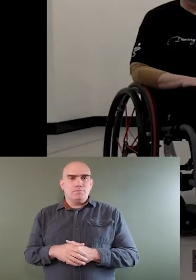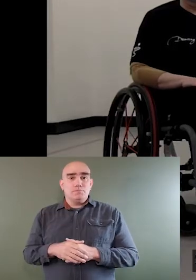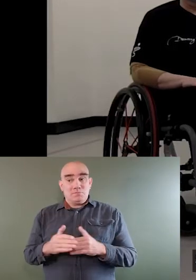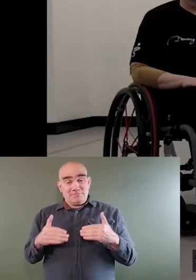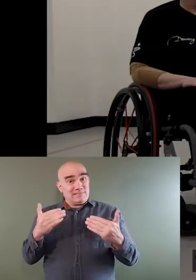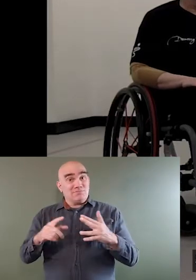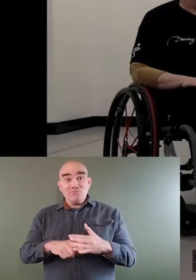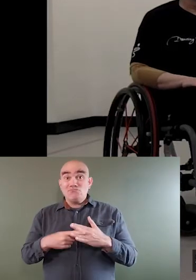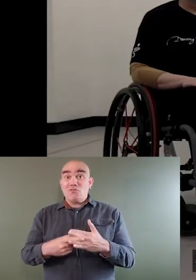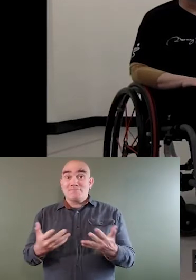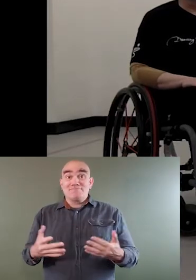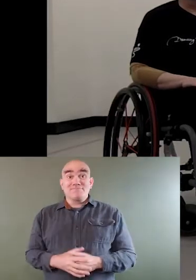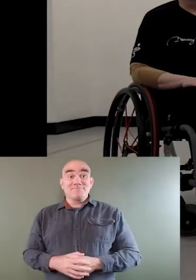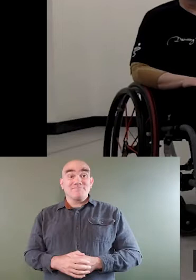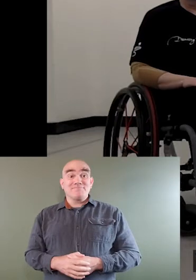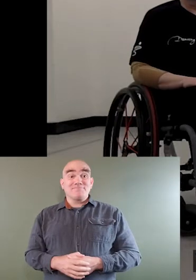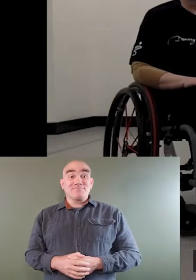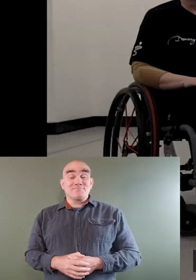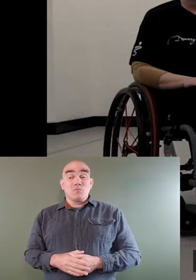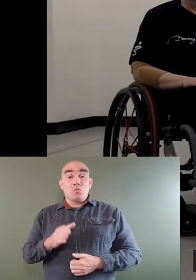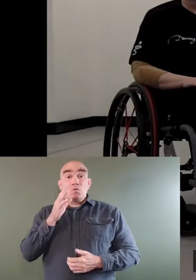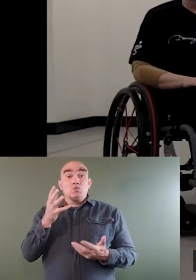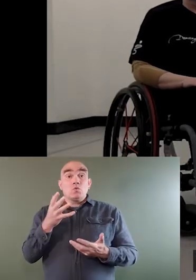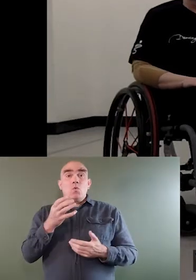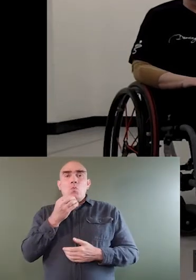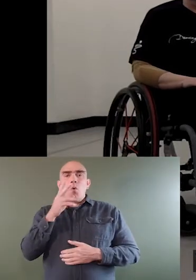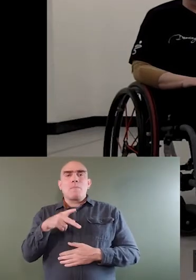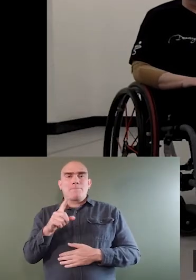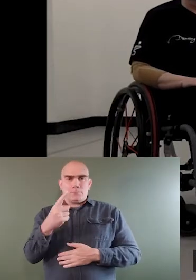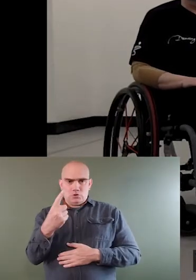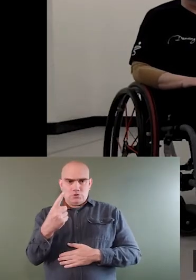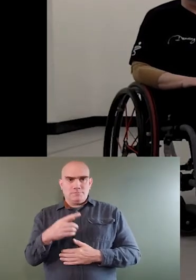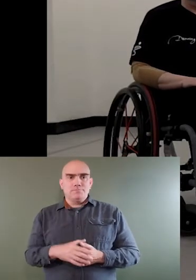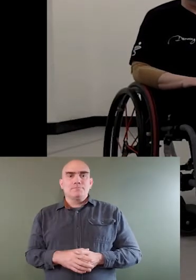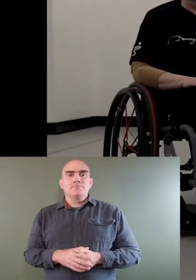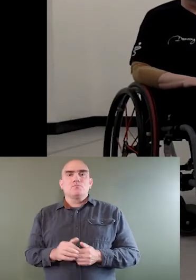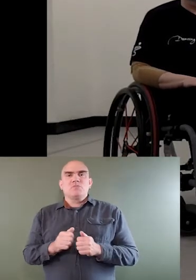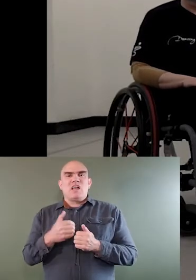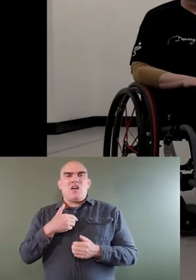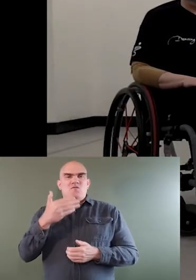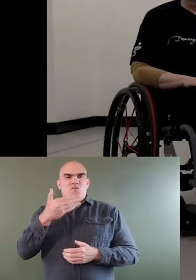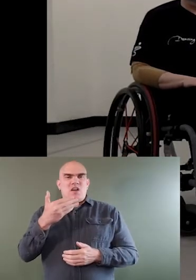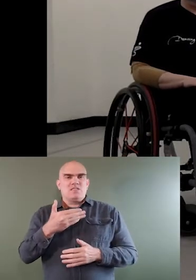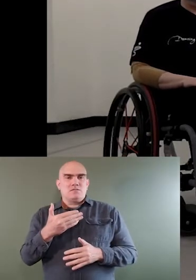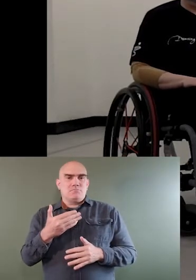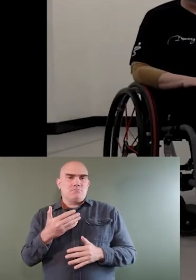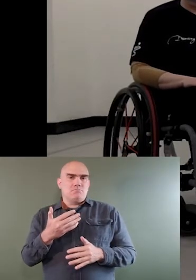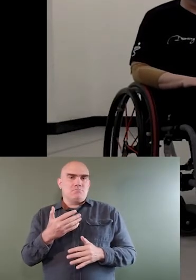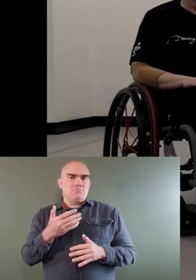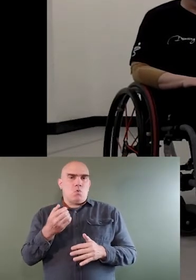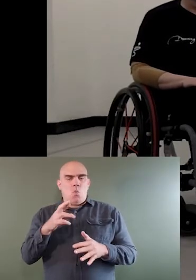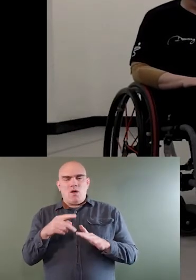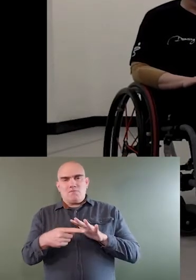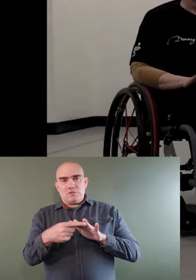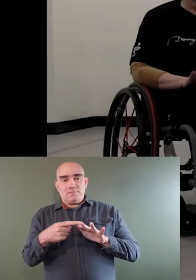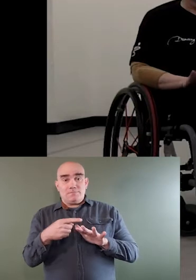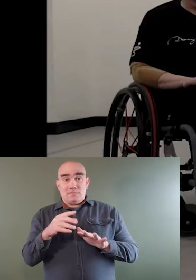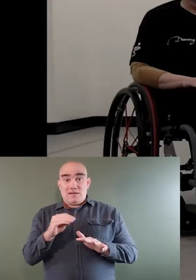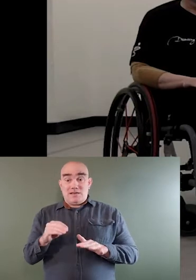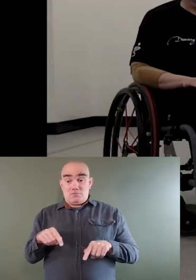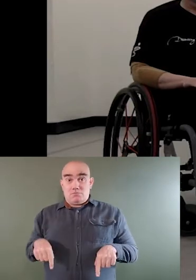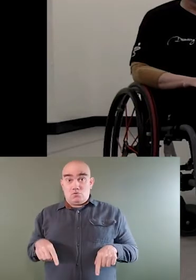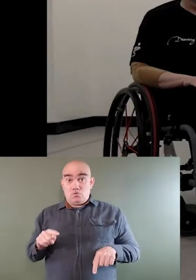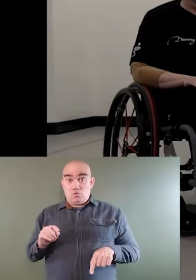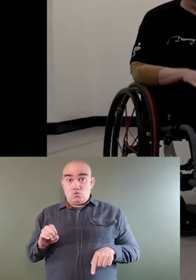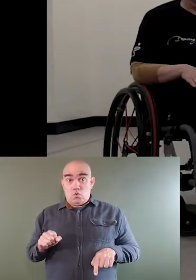So let's go ahead and get started. We're going to do a warm-up first with our fronts or fingertips